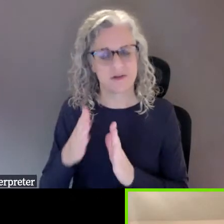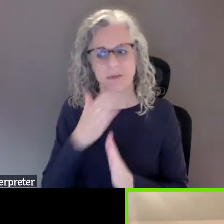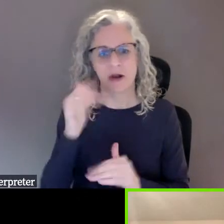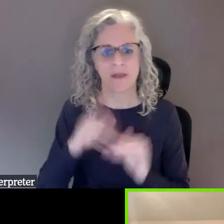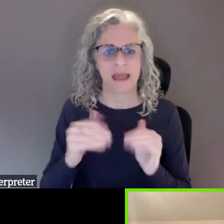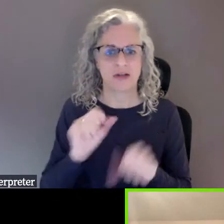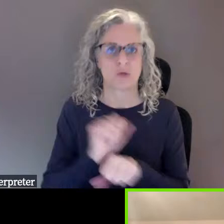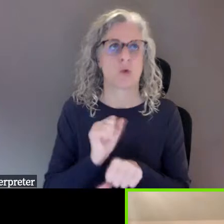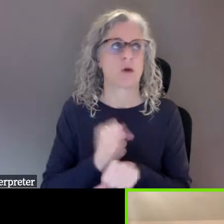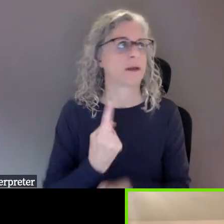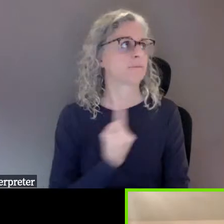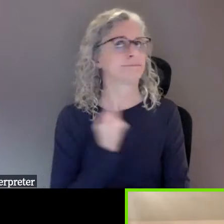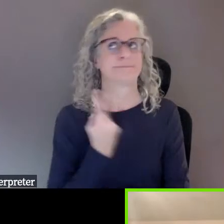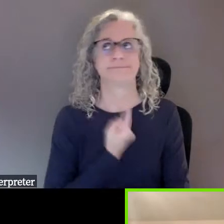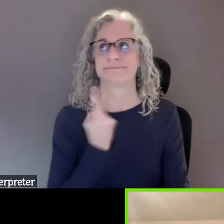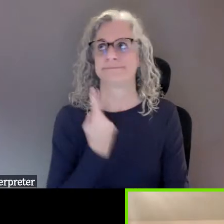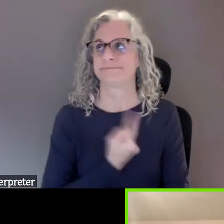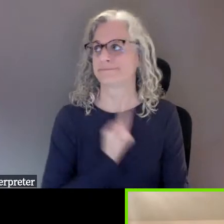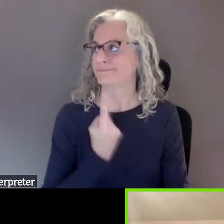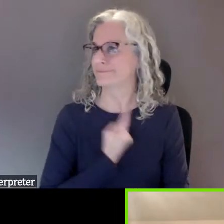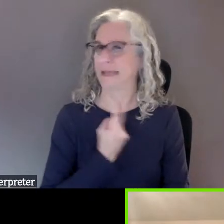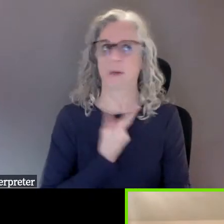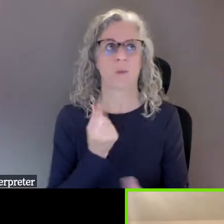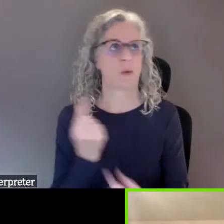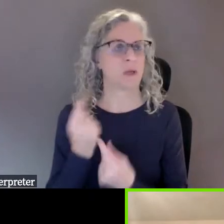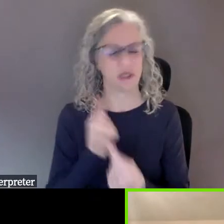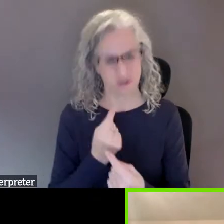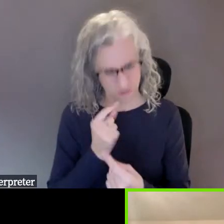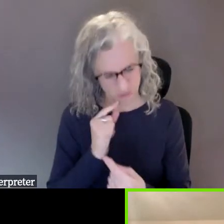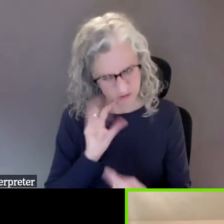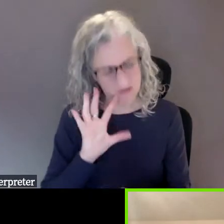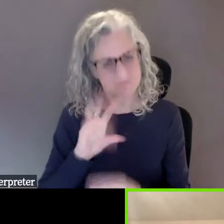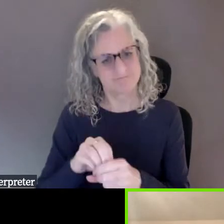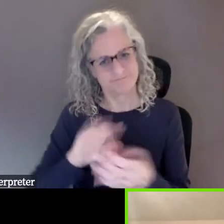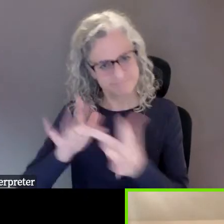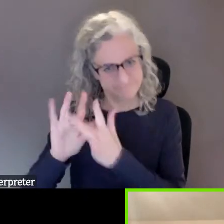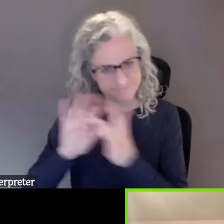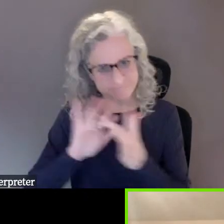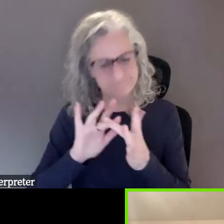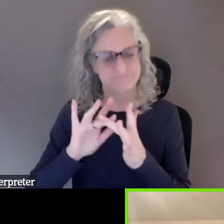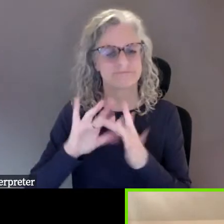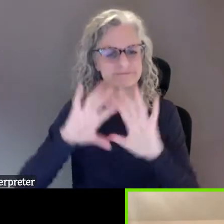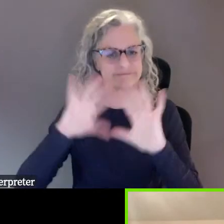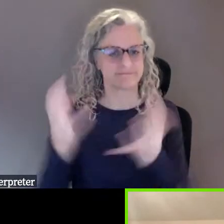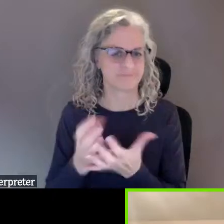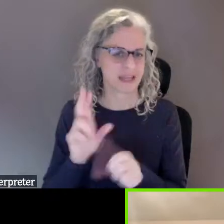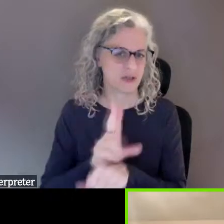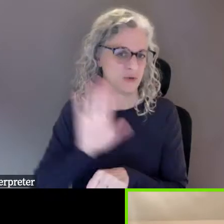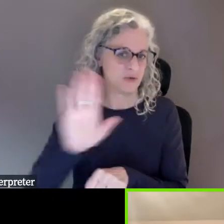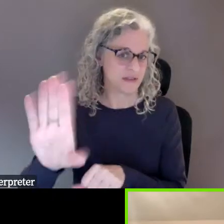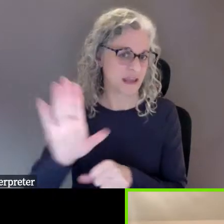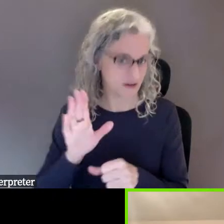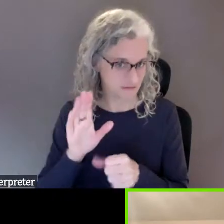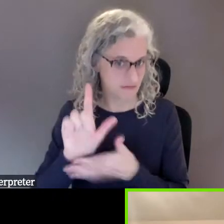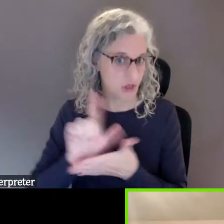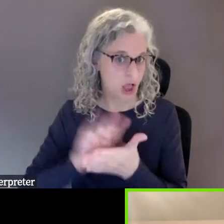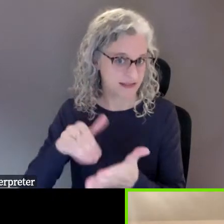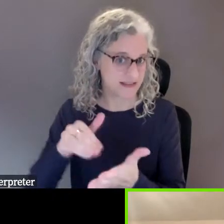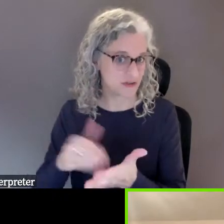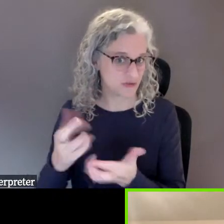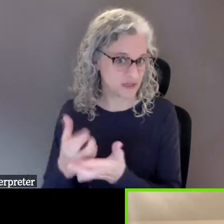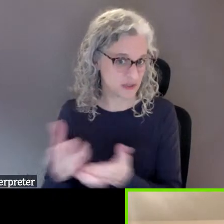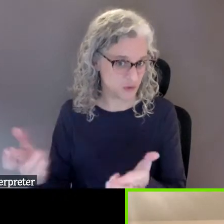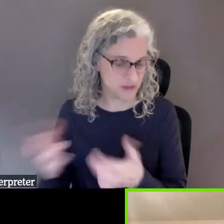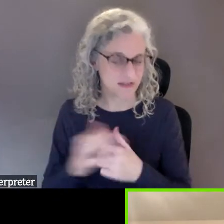of spinning your wheels, wondering what to do. So definitely do reach out and use that resource. And I'm going to be